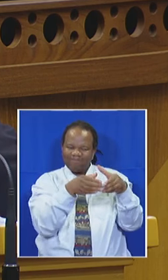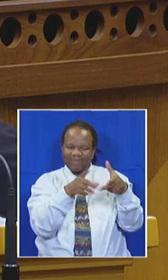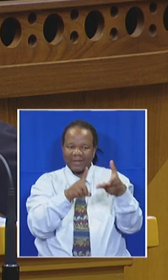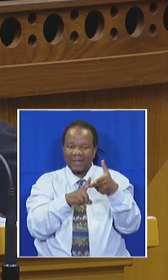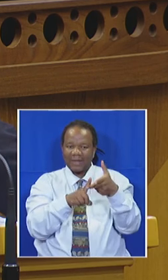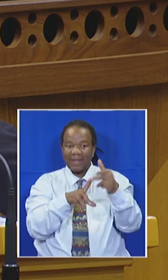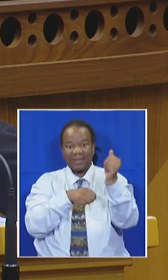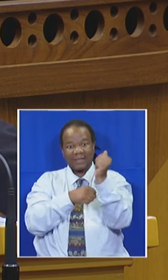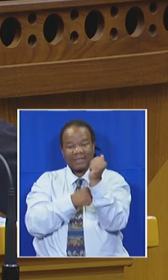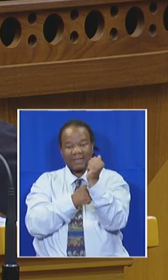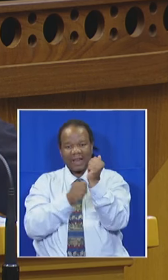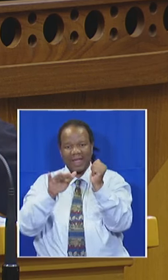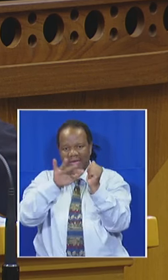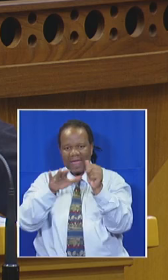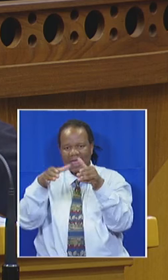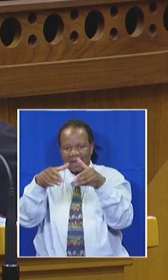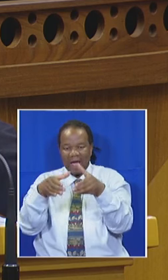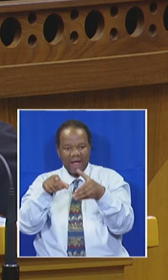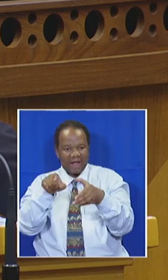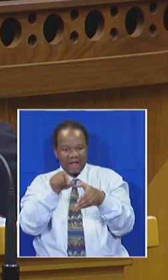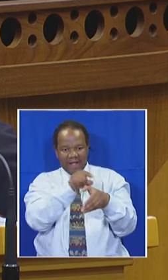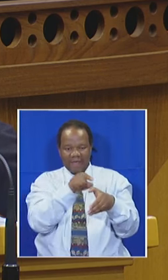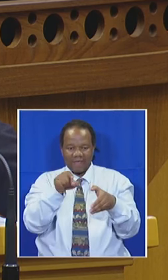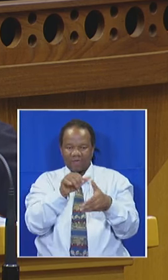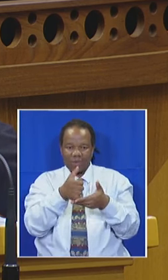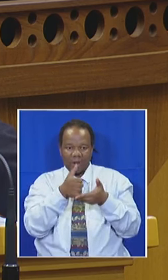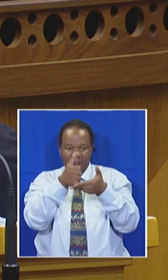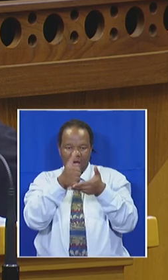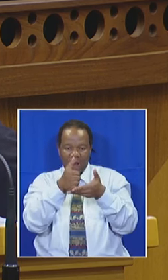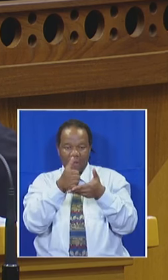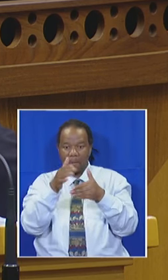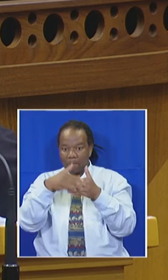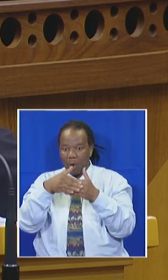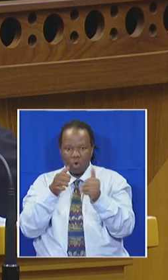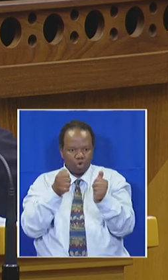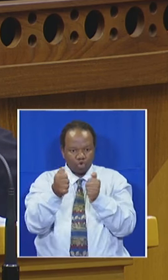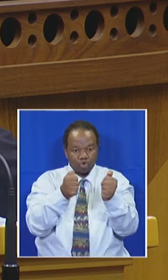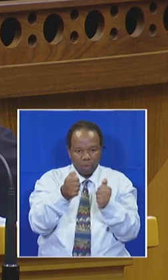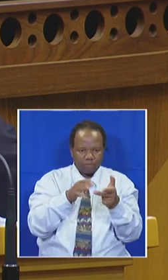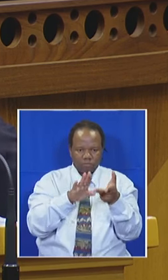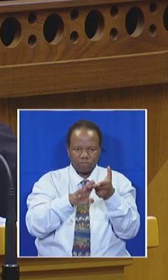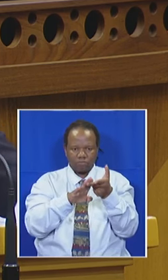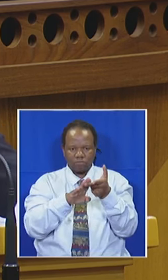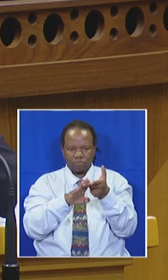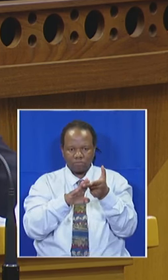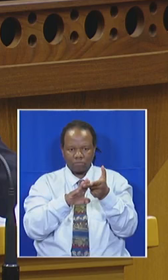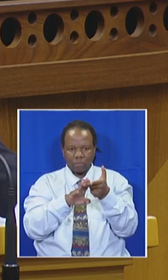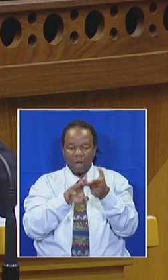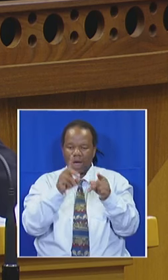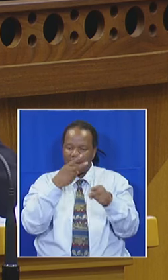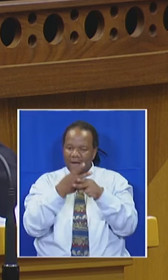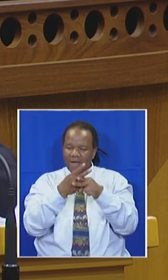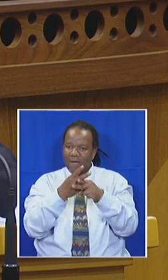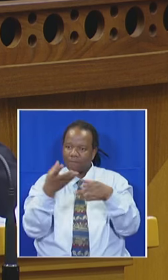instruments of boosting jobs and inclusive growth, and also